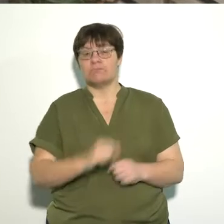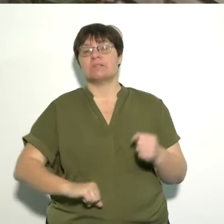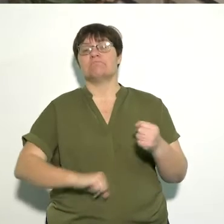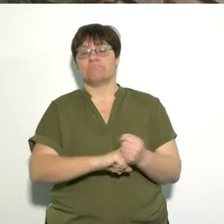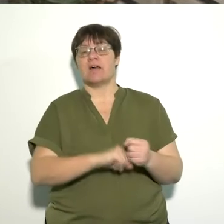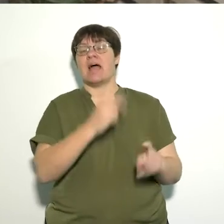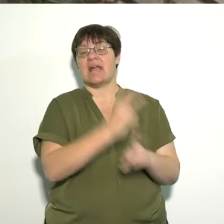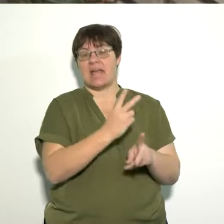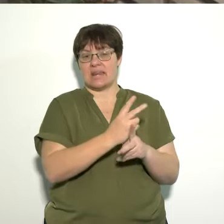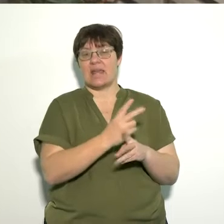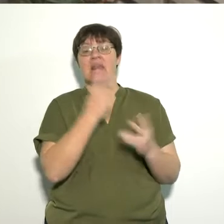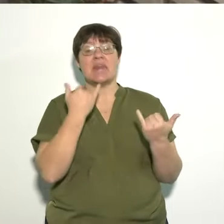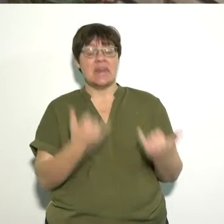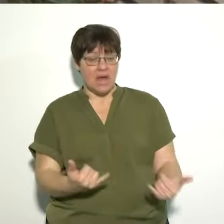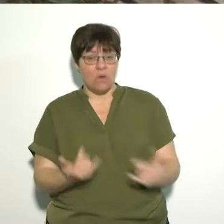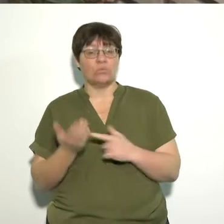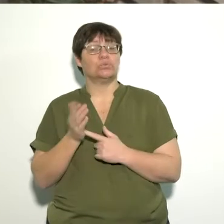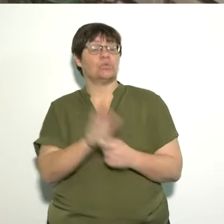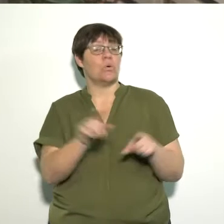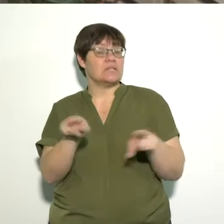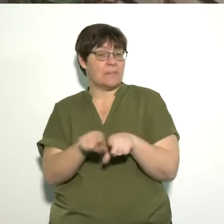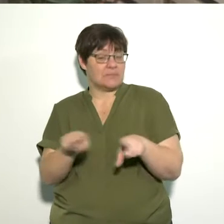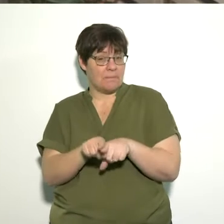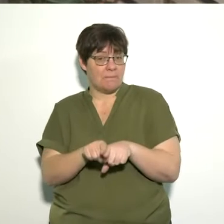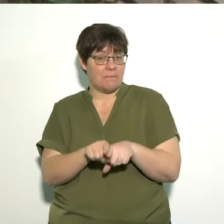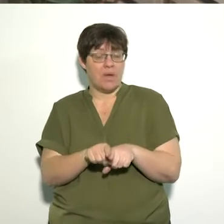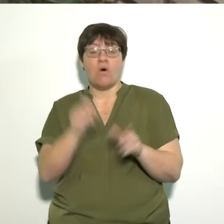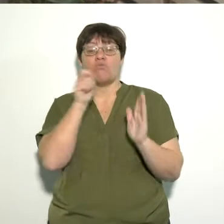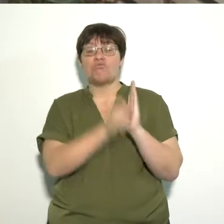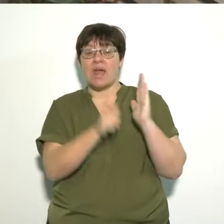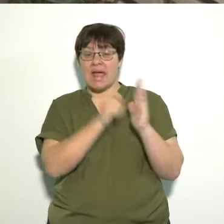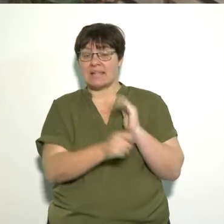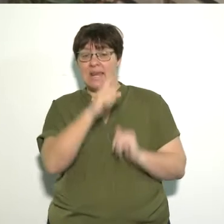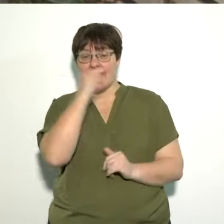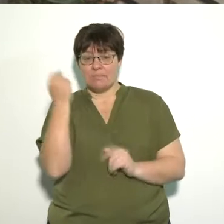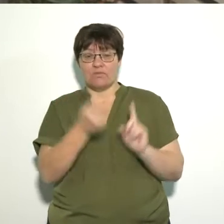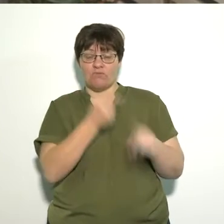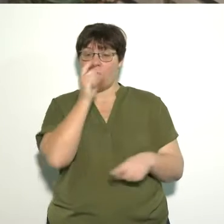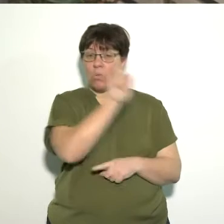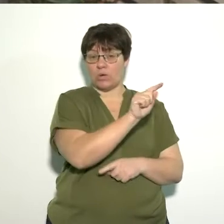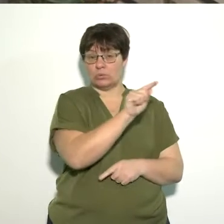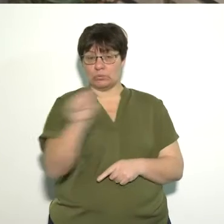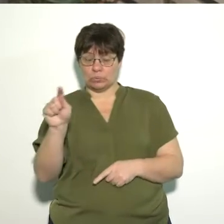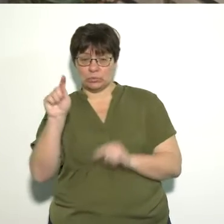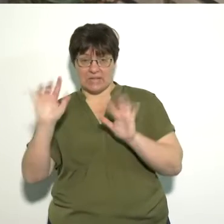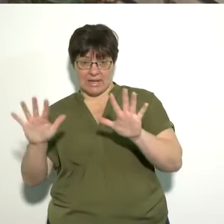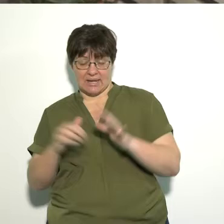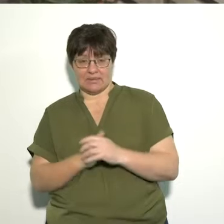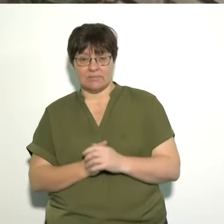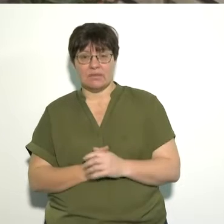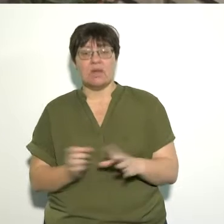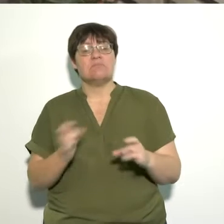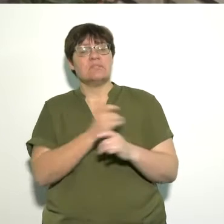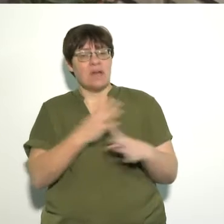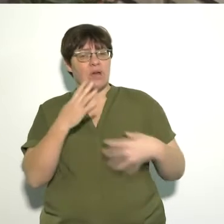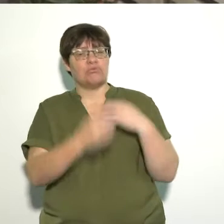we are progressing. We are also going to show them how to write their number names from 1 to 10. But we're going to start right at the